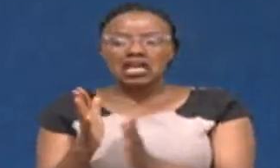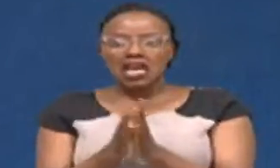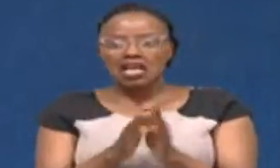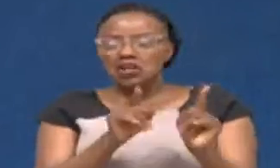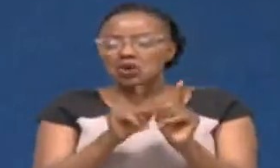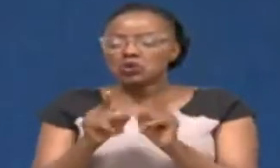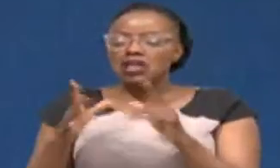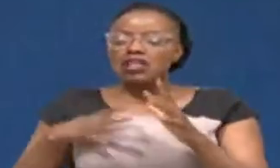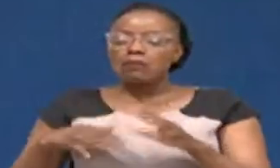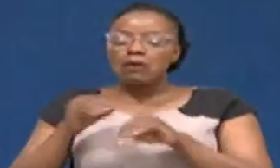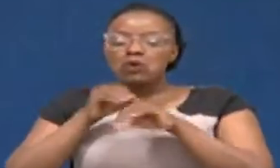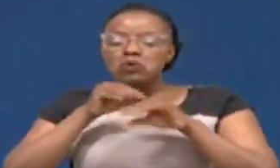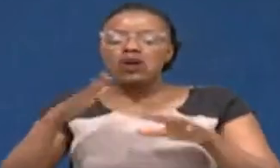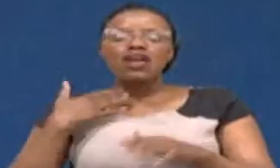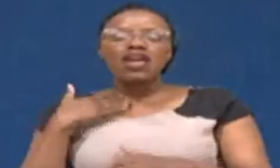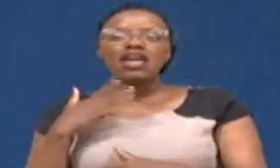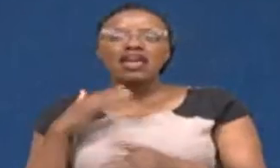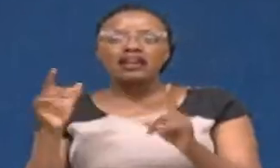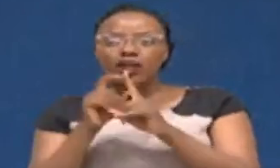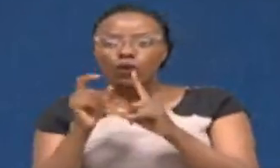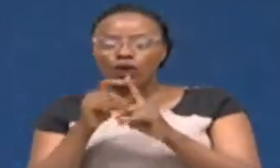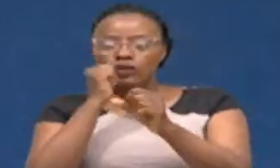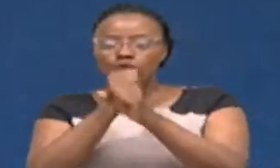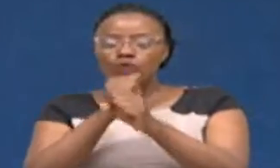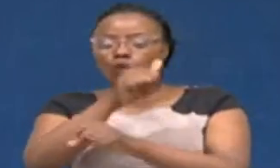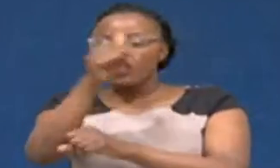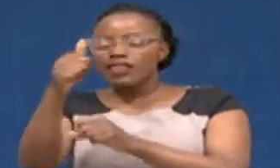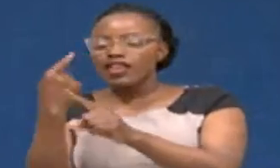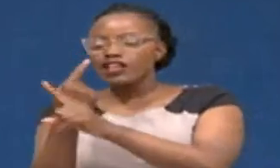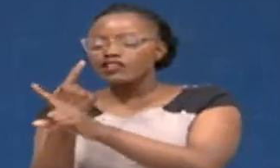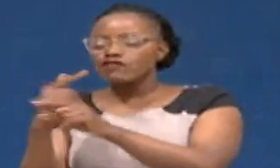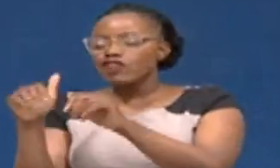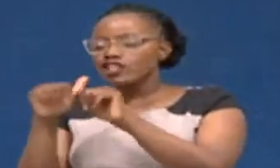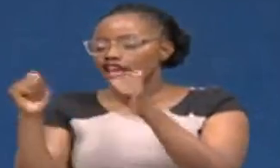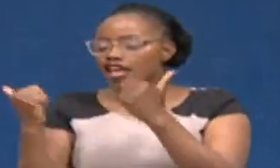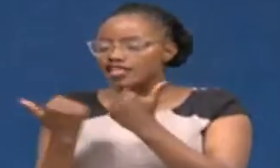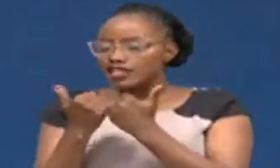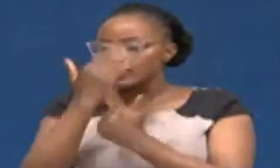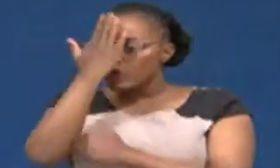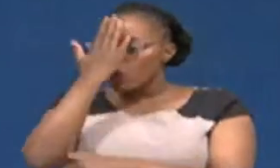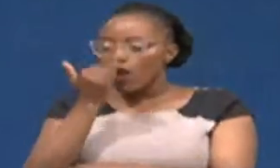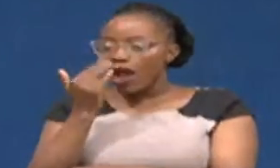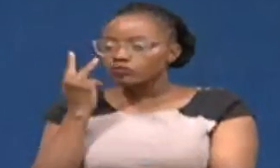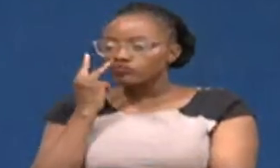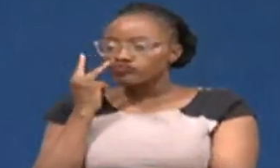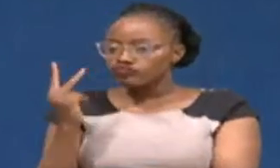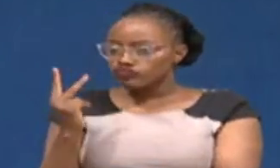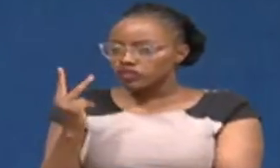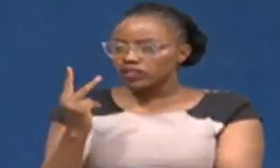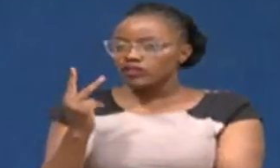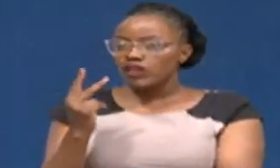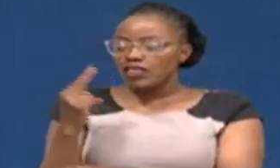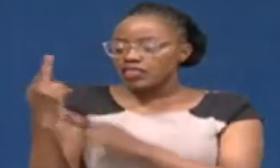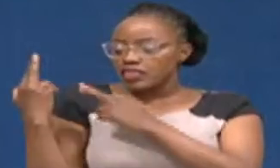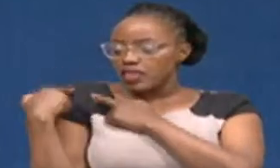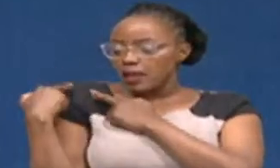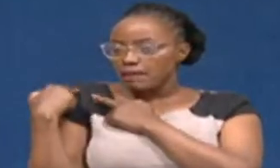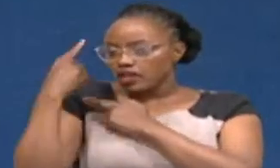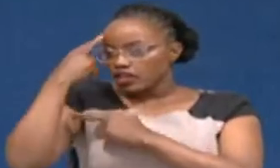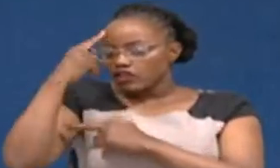hate mongers and all that, is to work with the other agencies so that we see the mandate